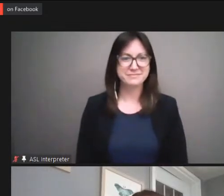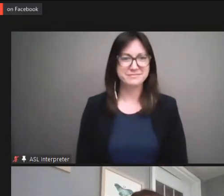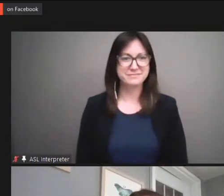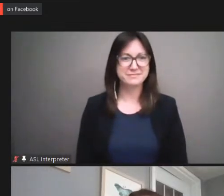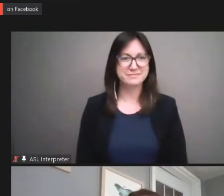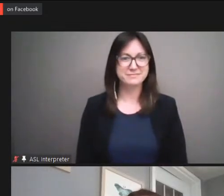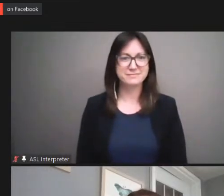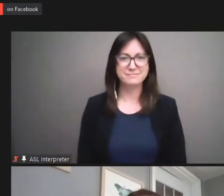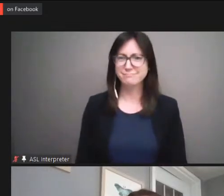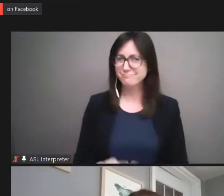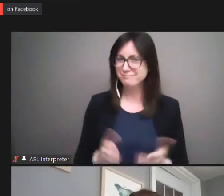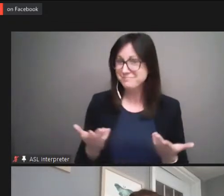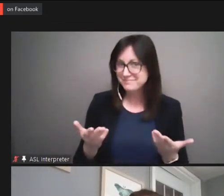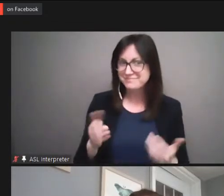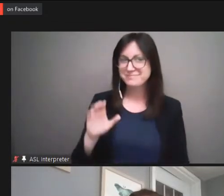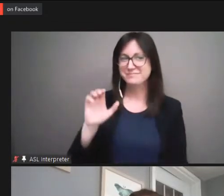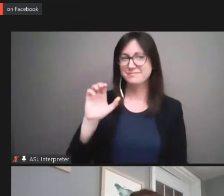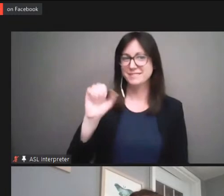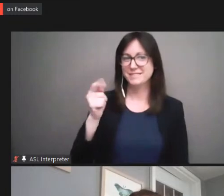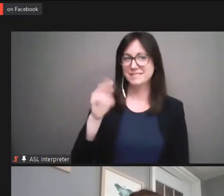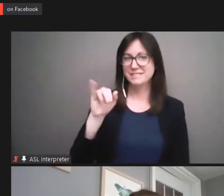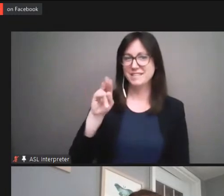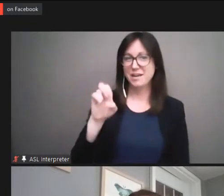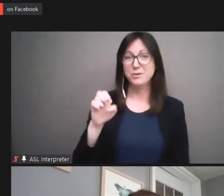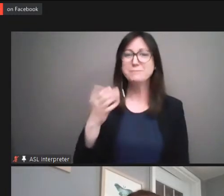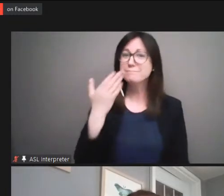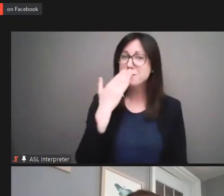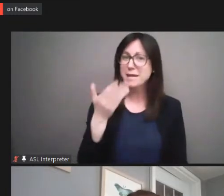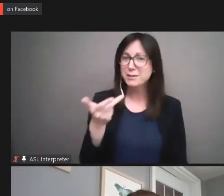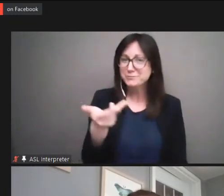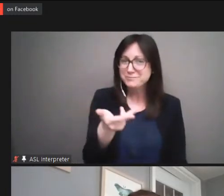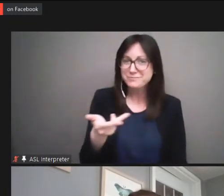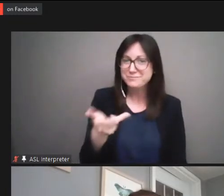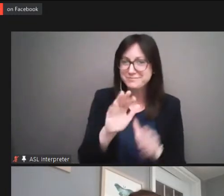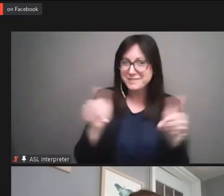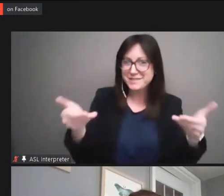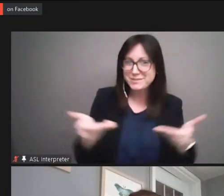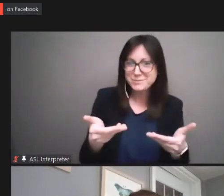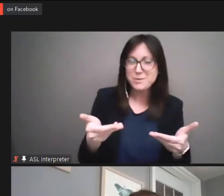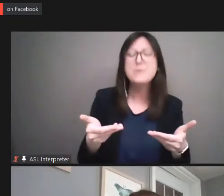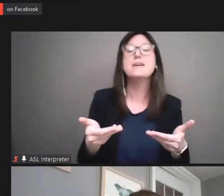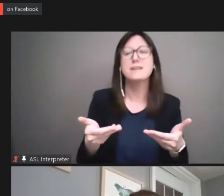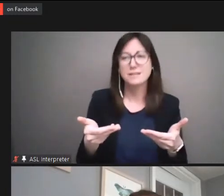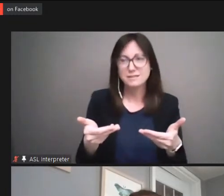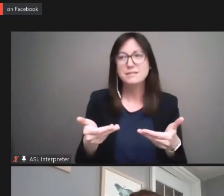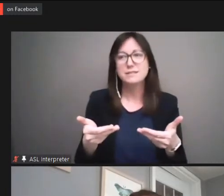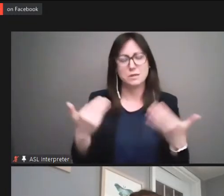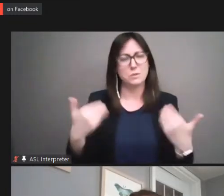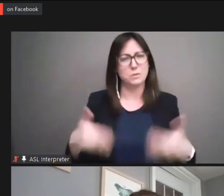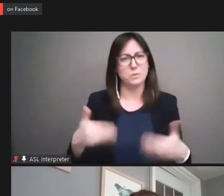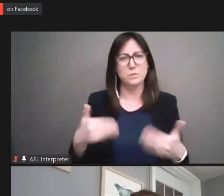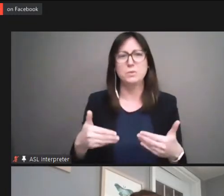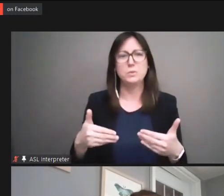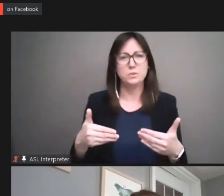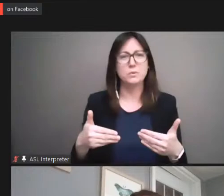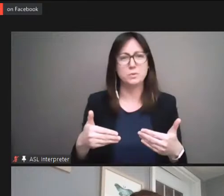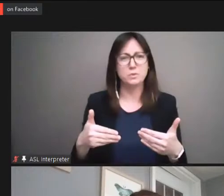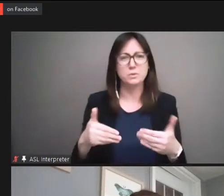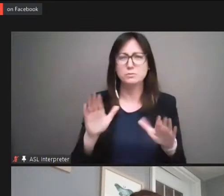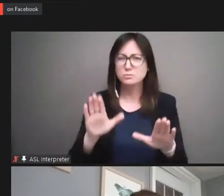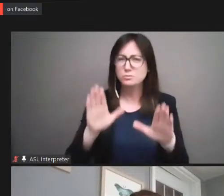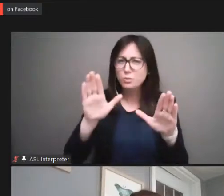Thanks for those introductions and early yet really profound and generous